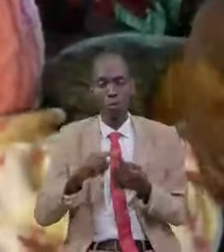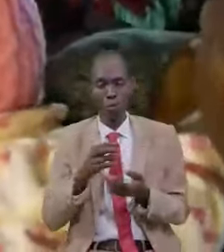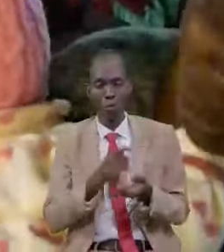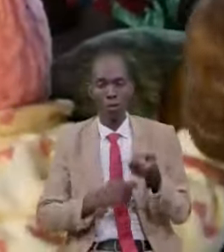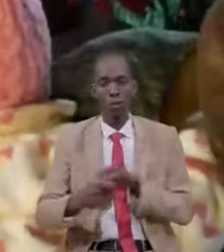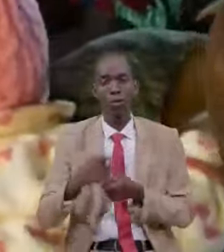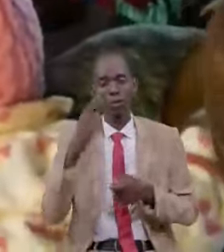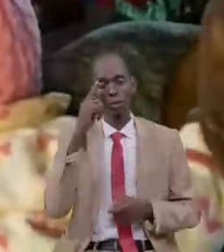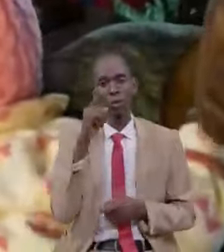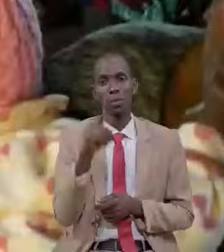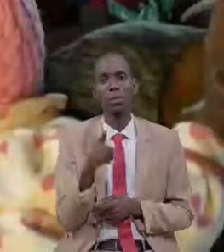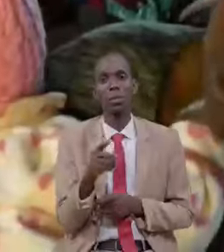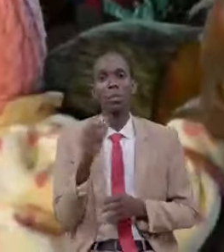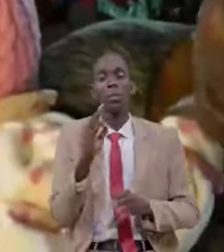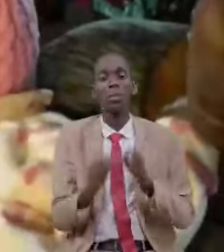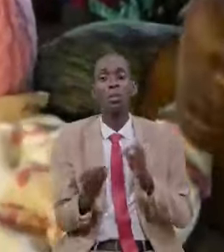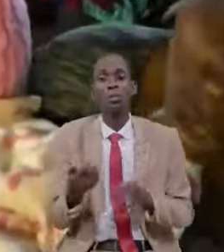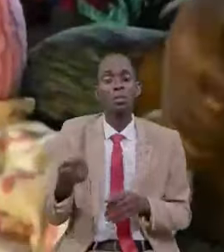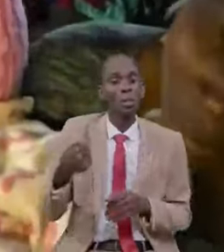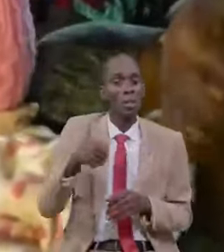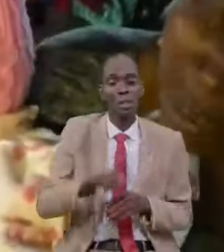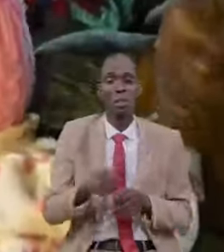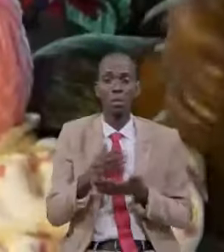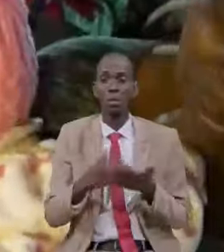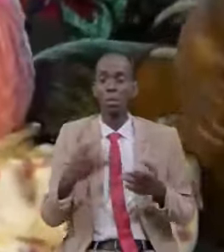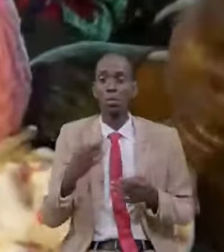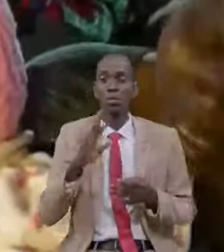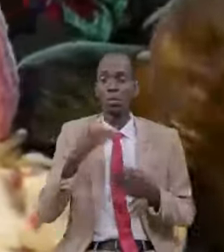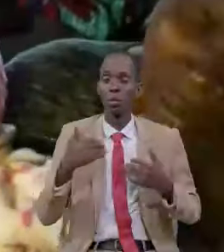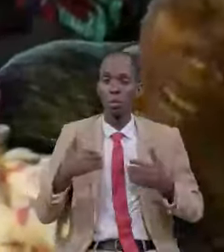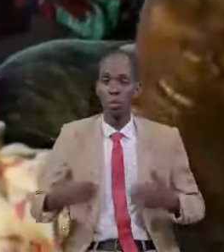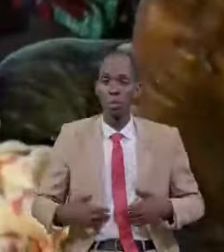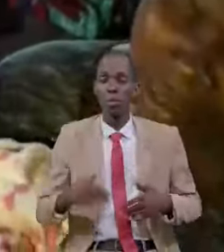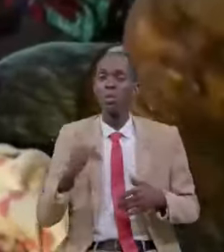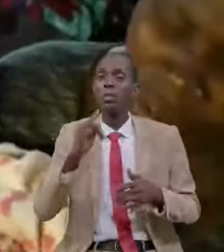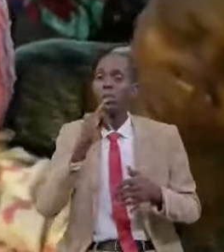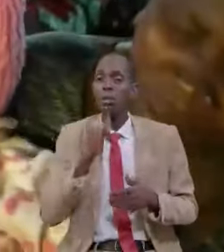Even if any part is totally worn out,